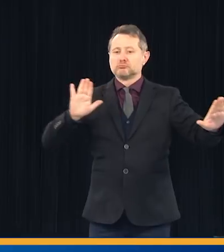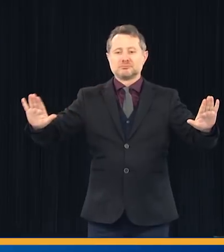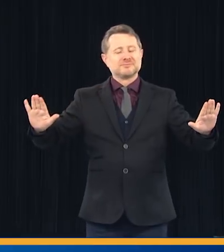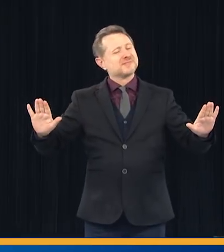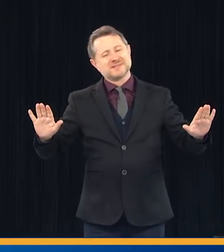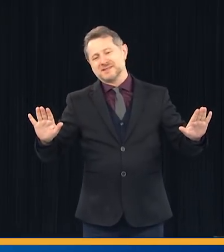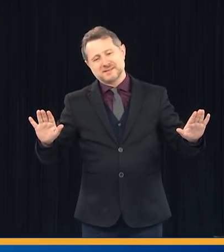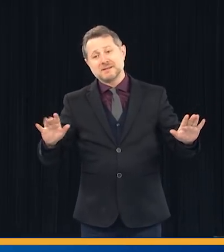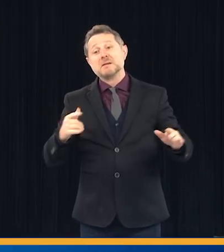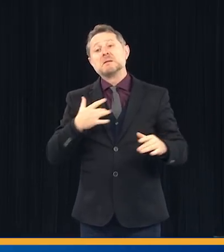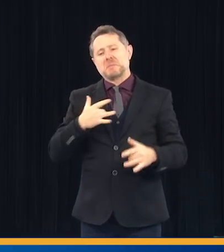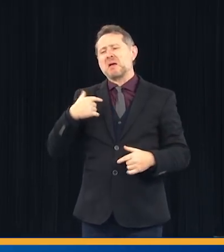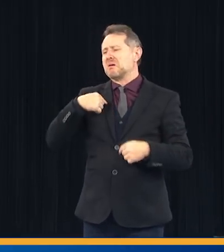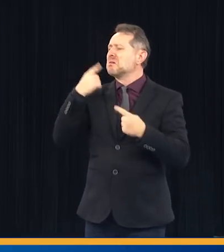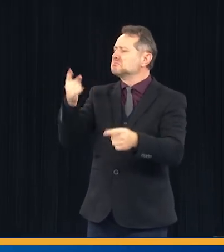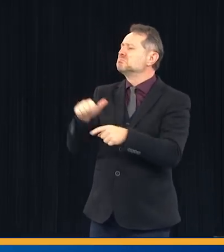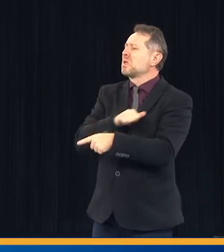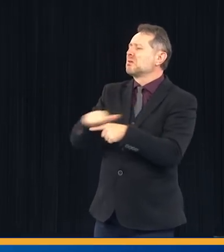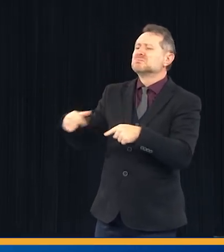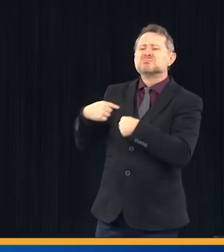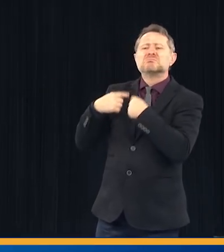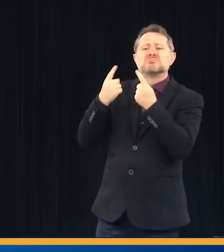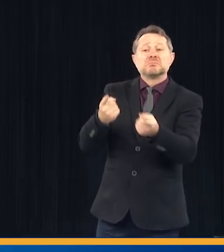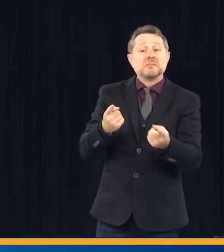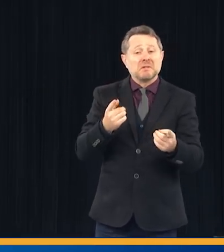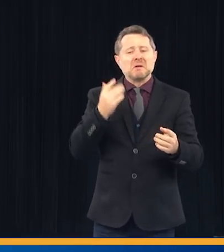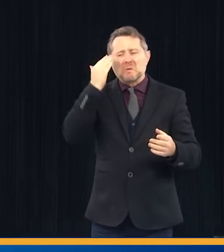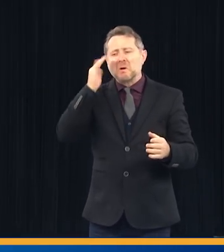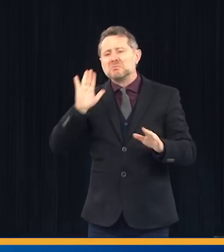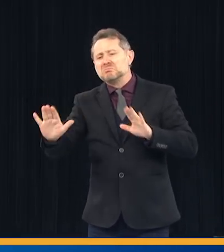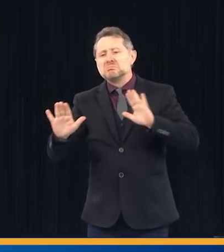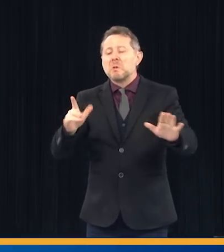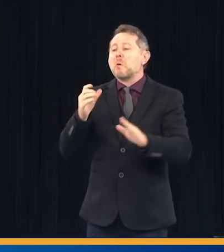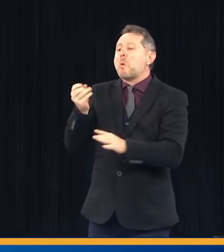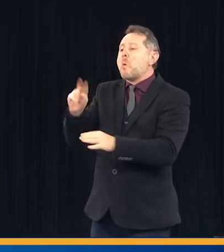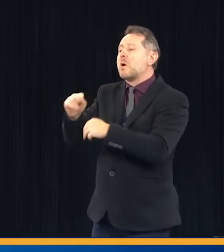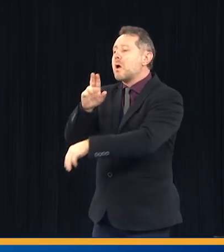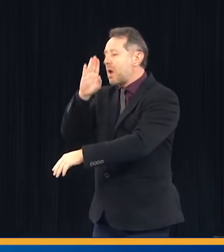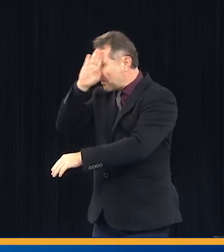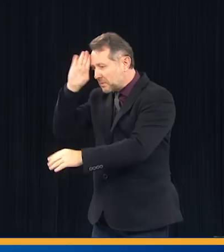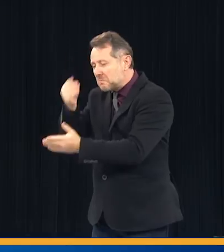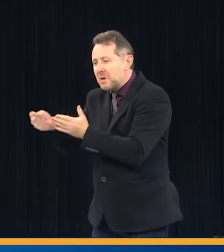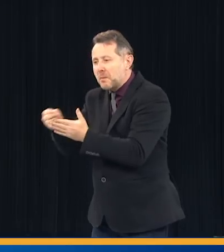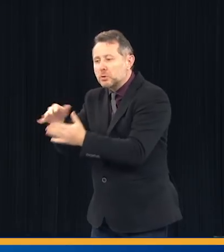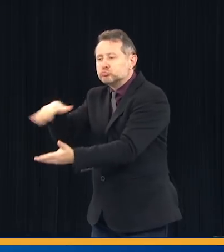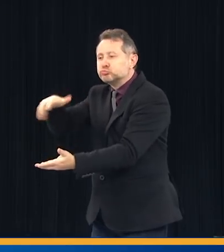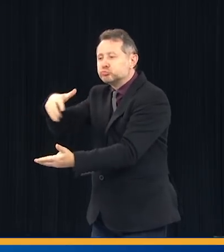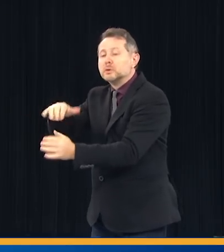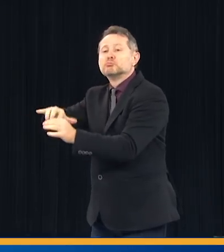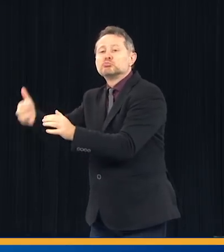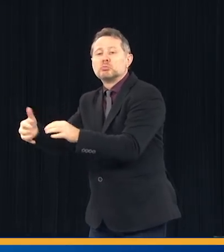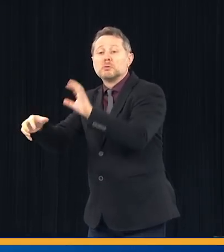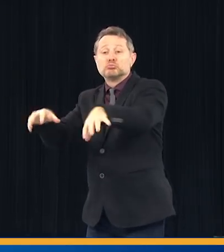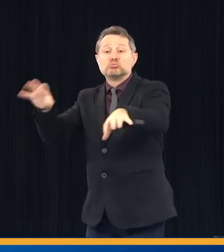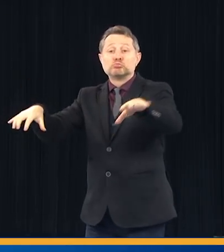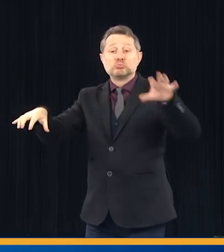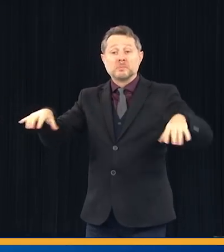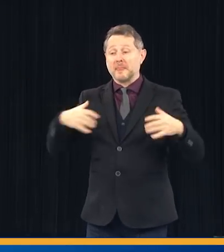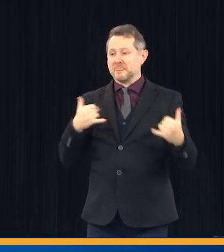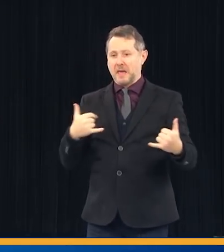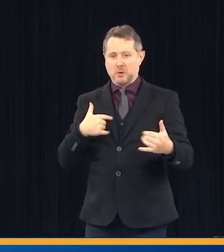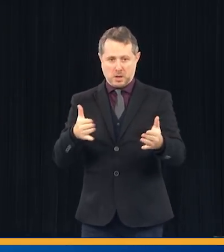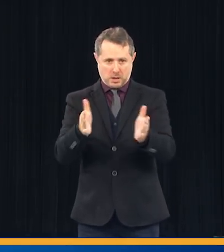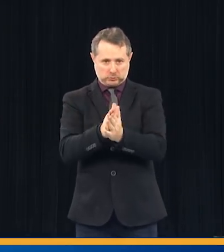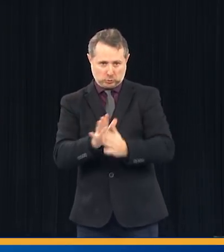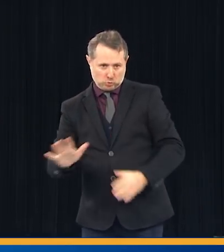own entity and buys its own equipment, has its own staff, etc. I need the local health